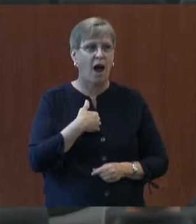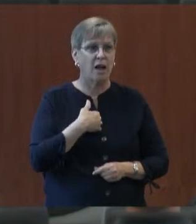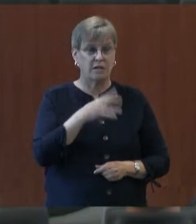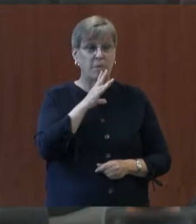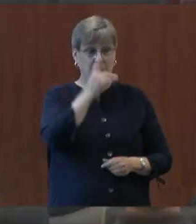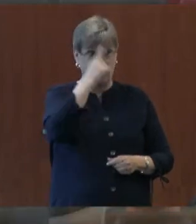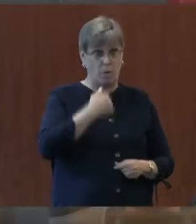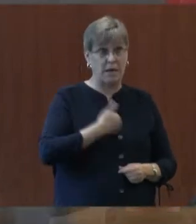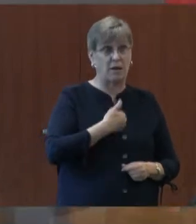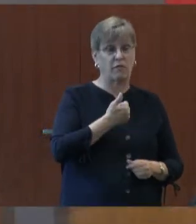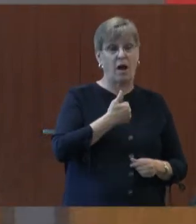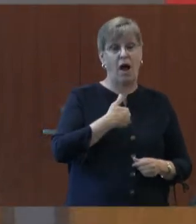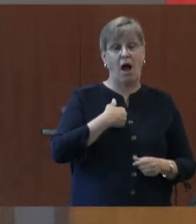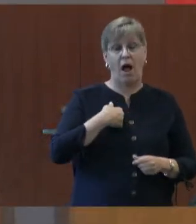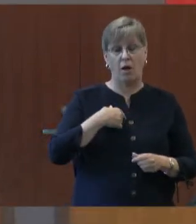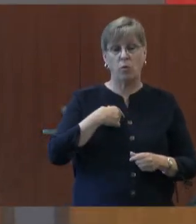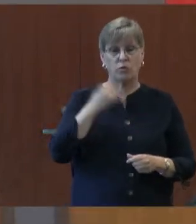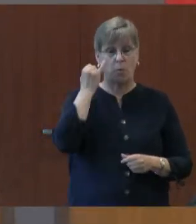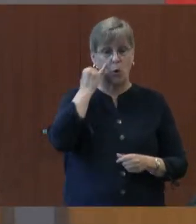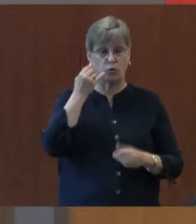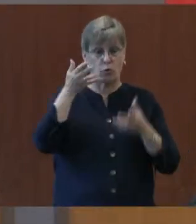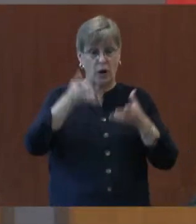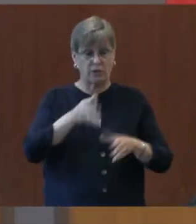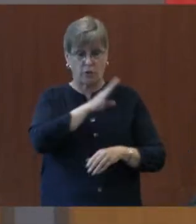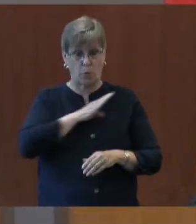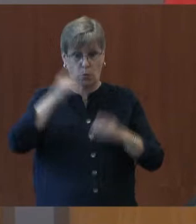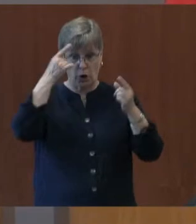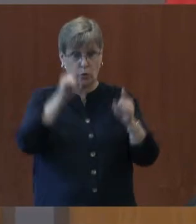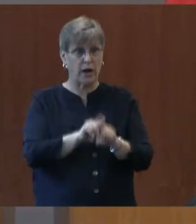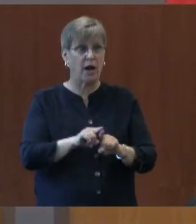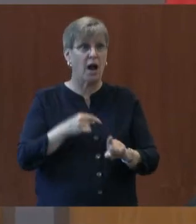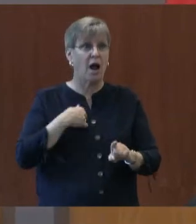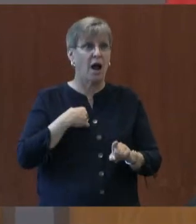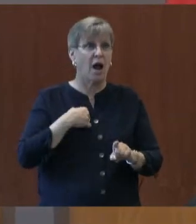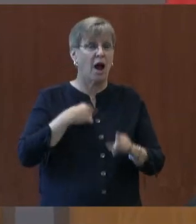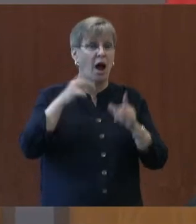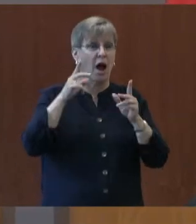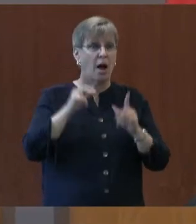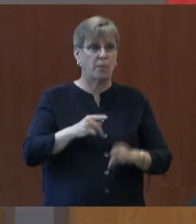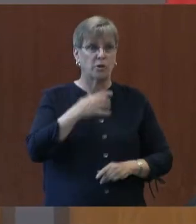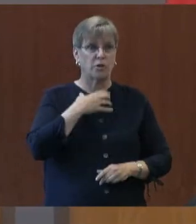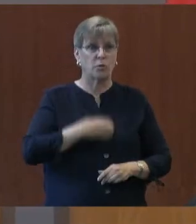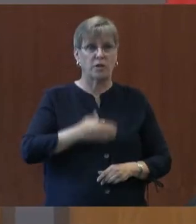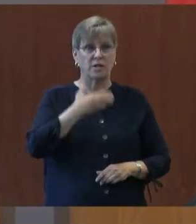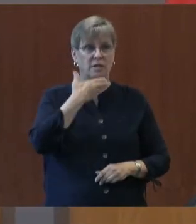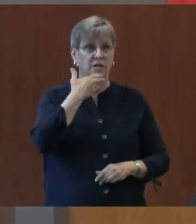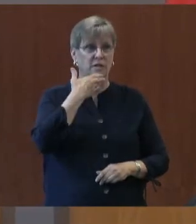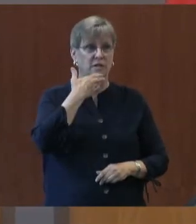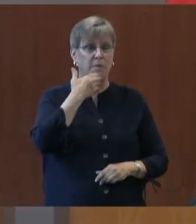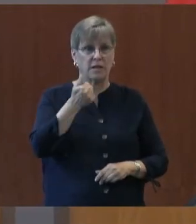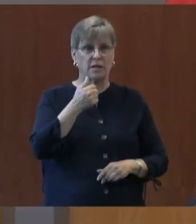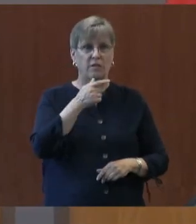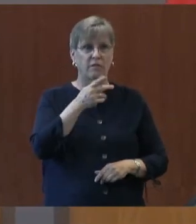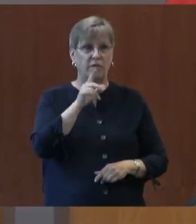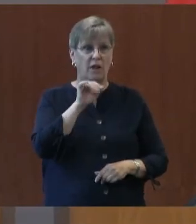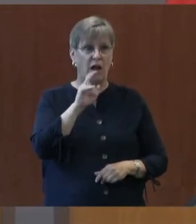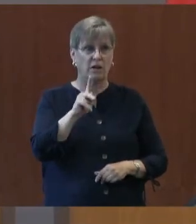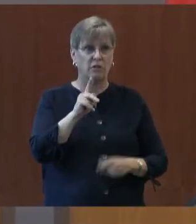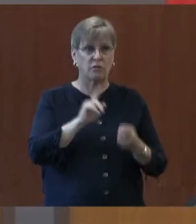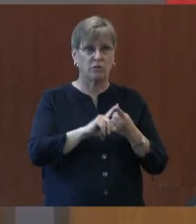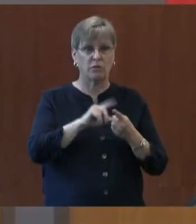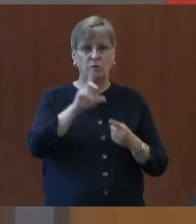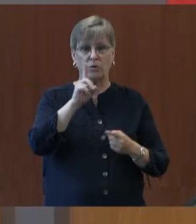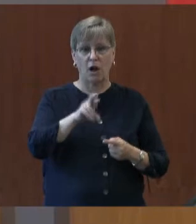I would imagine the rest of the board members would agree that I personally wish the best of luck to Dr. Kramer. Dr. Kramer also gave a good